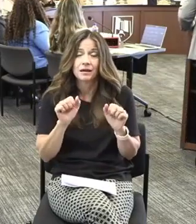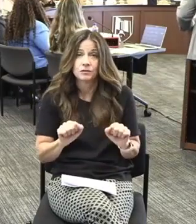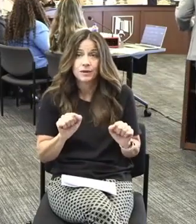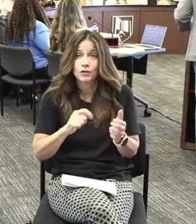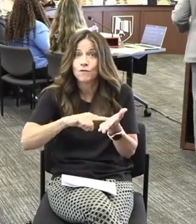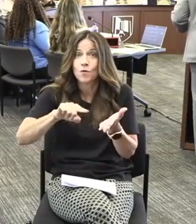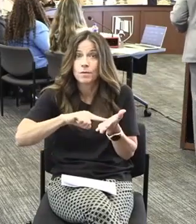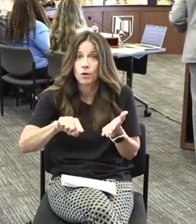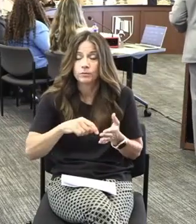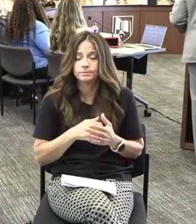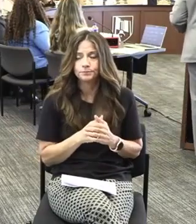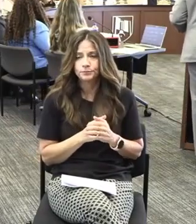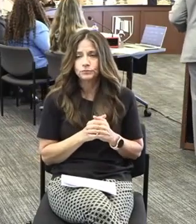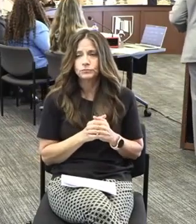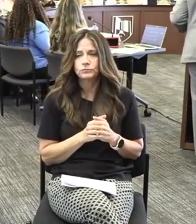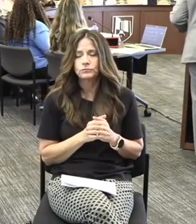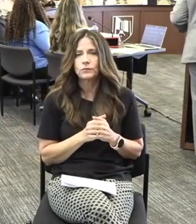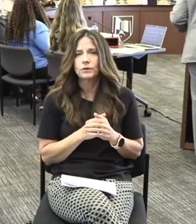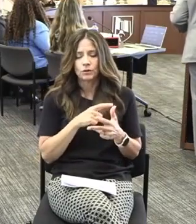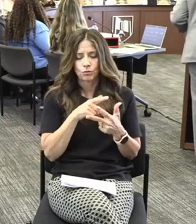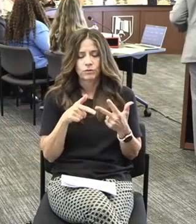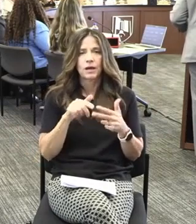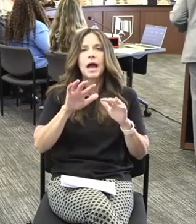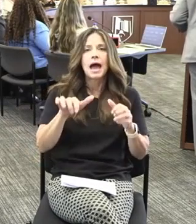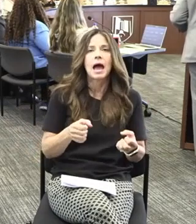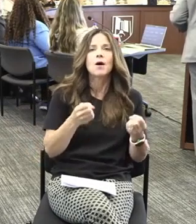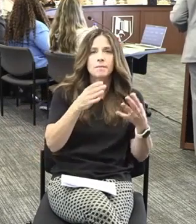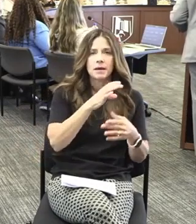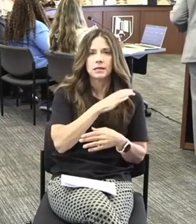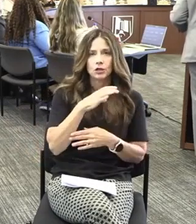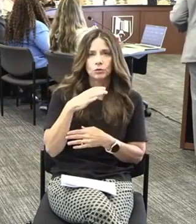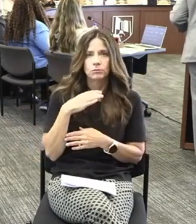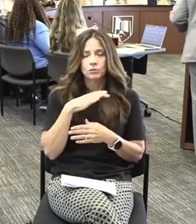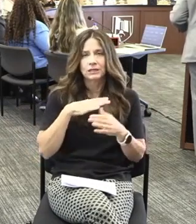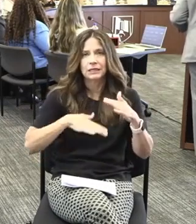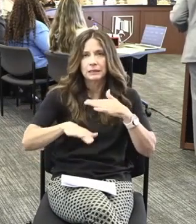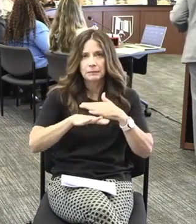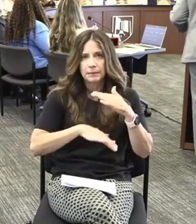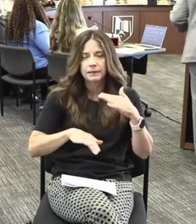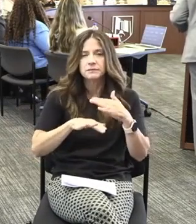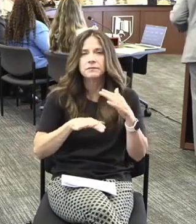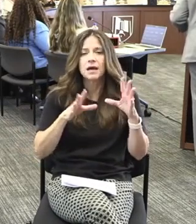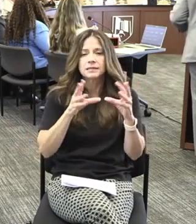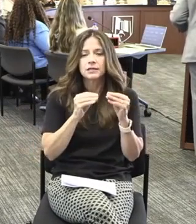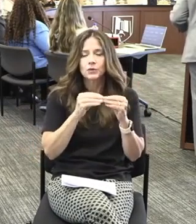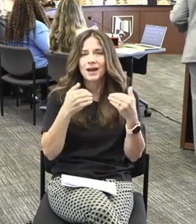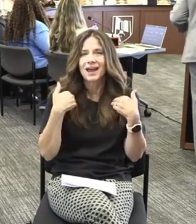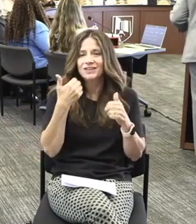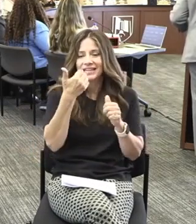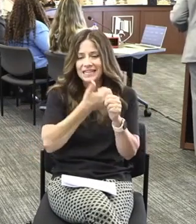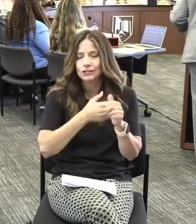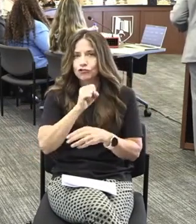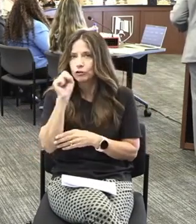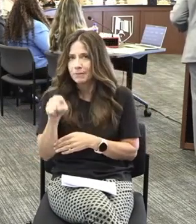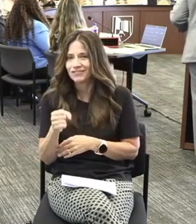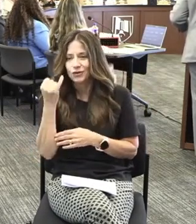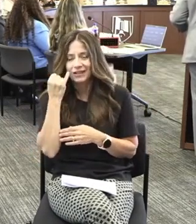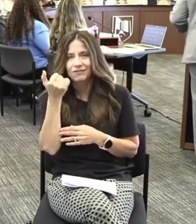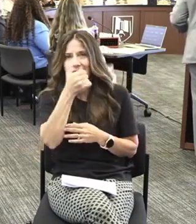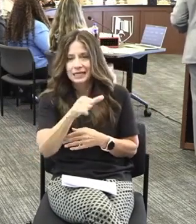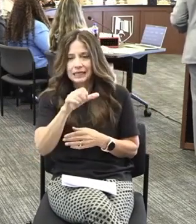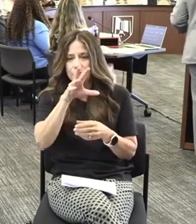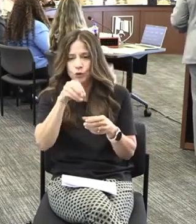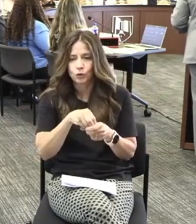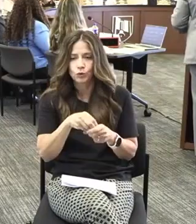things. How many community-based presentations are we conducting each semester, if any,